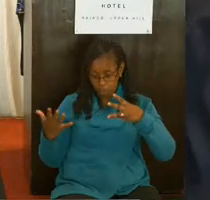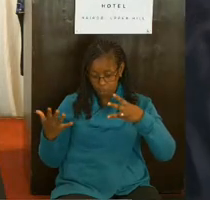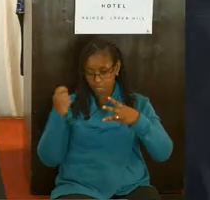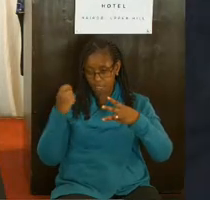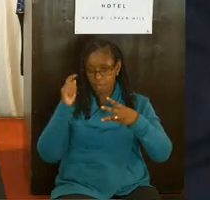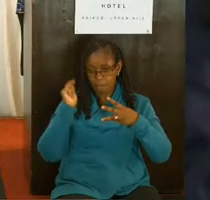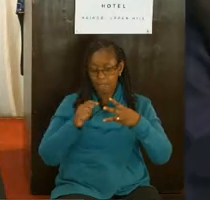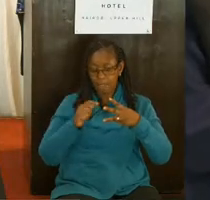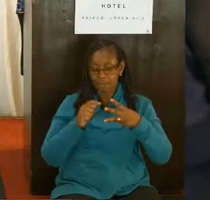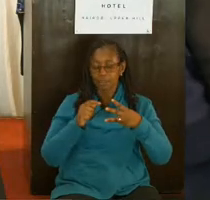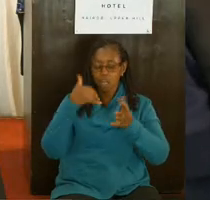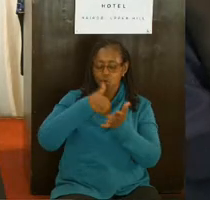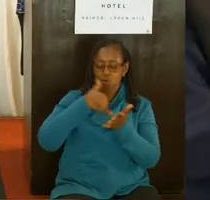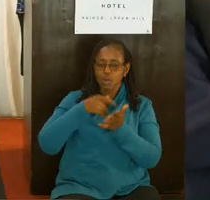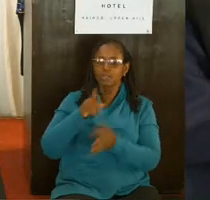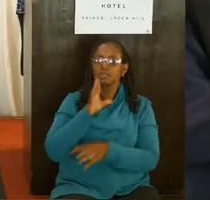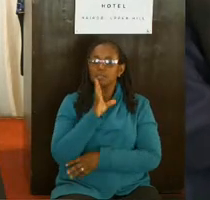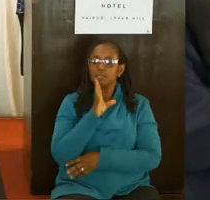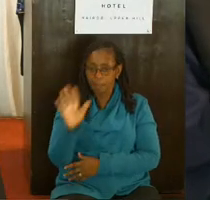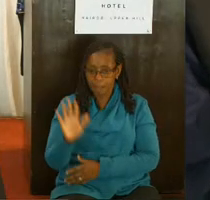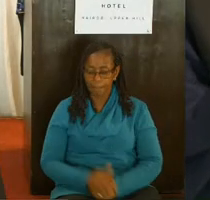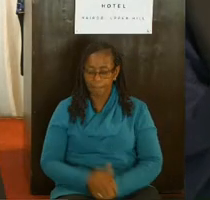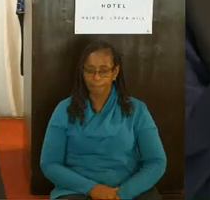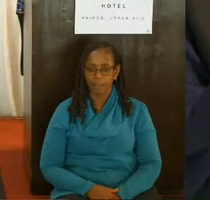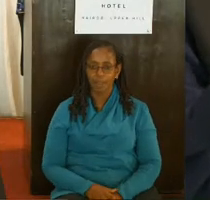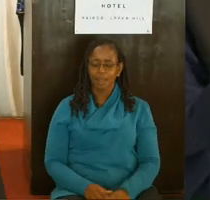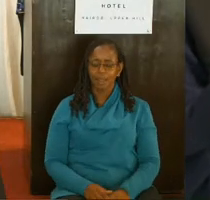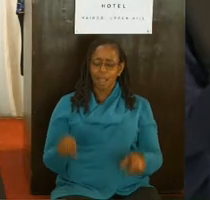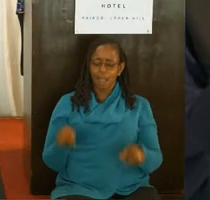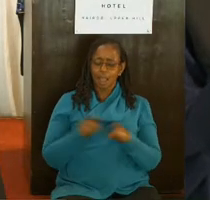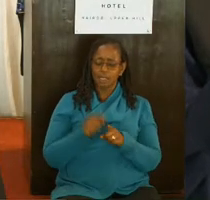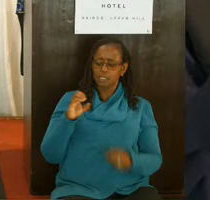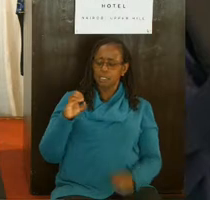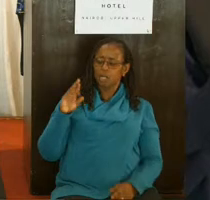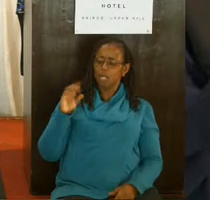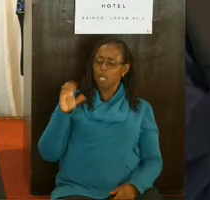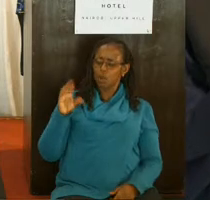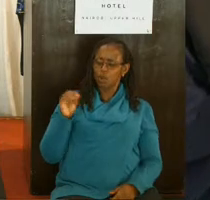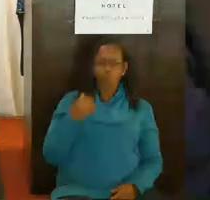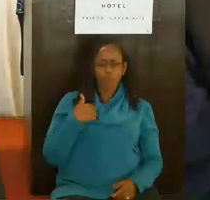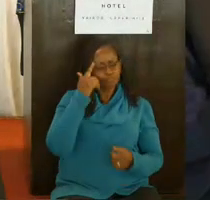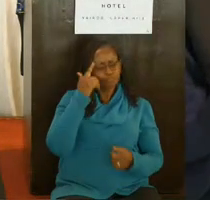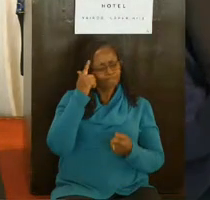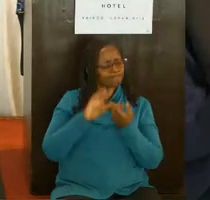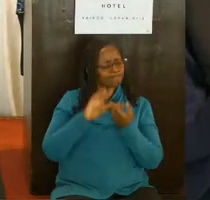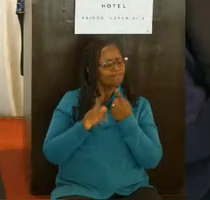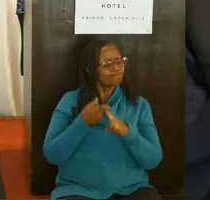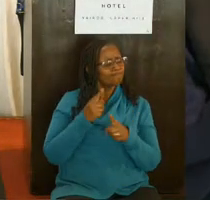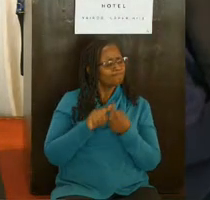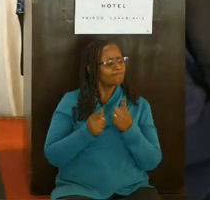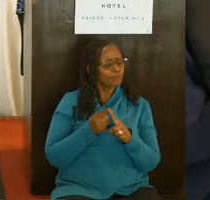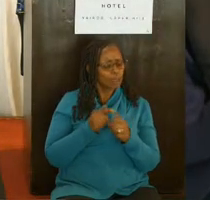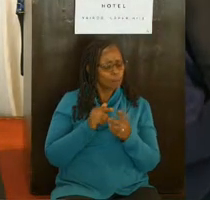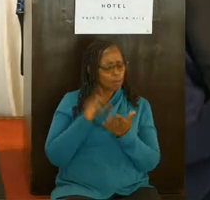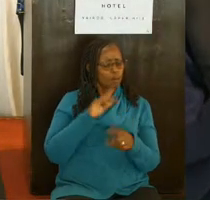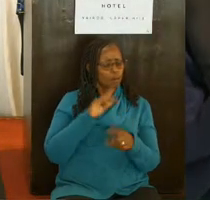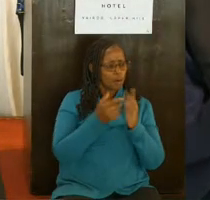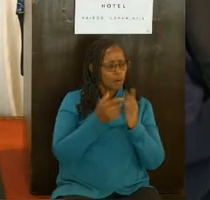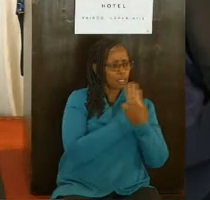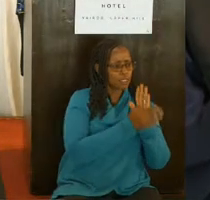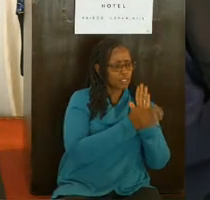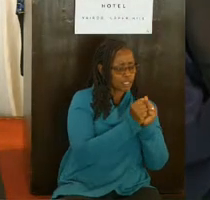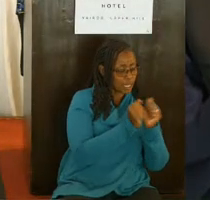Greco um we've been reflecting a lot on this article 10 of the Constitution and